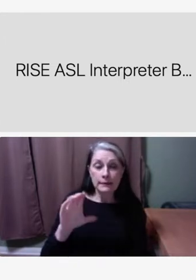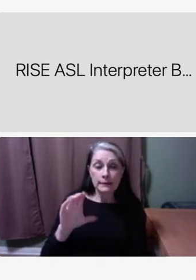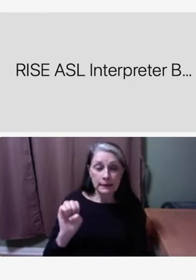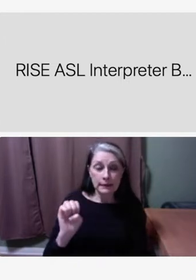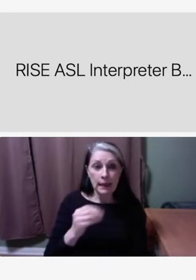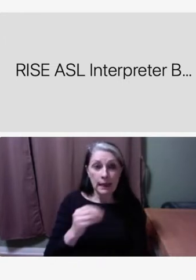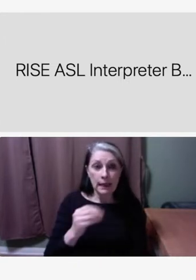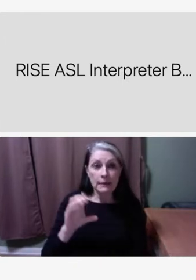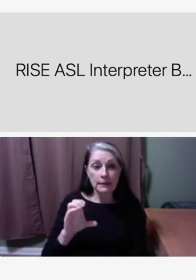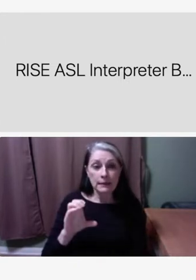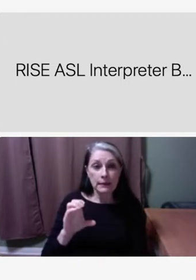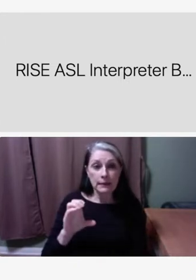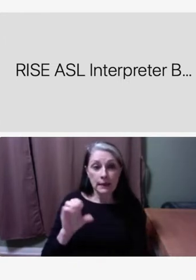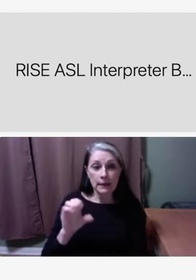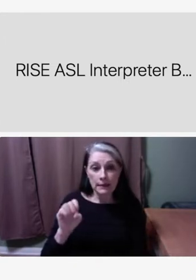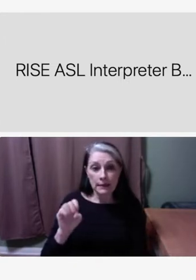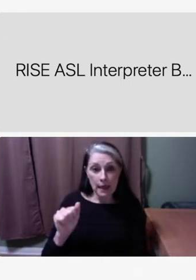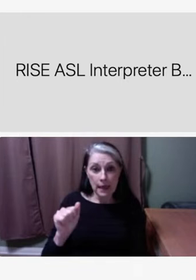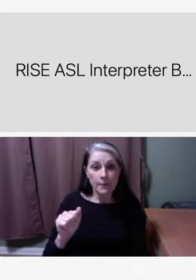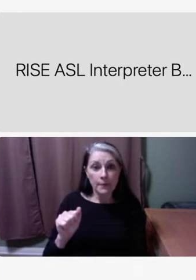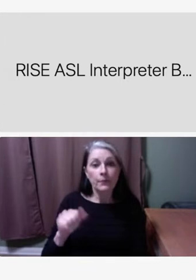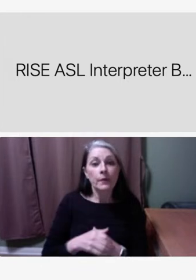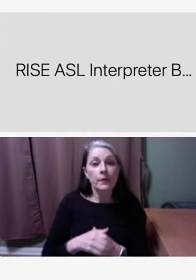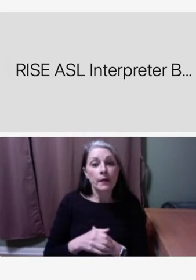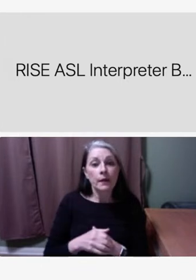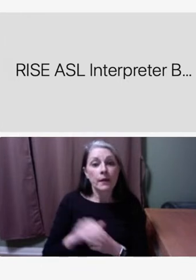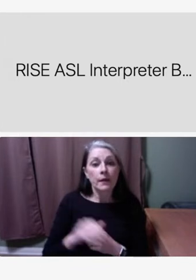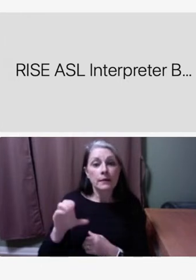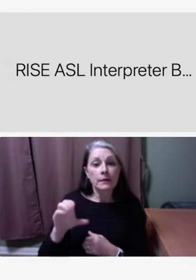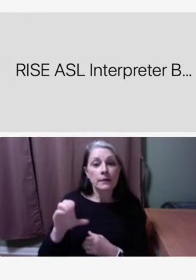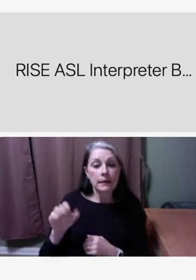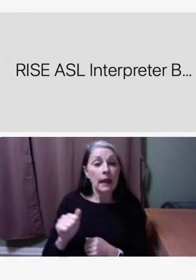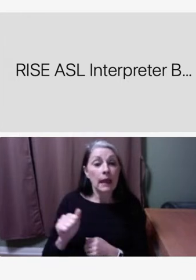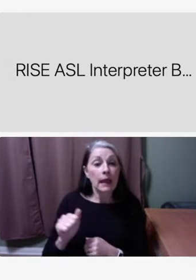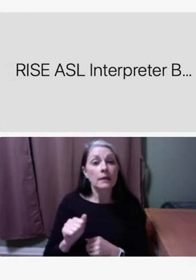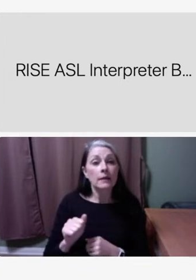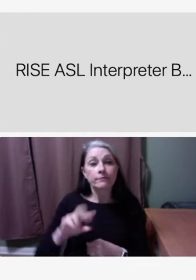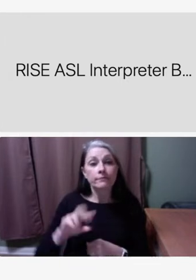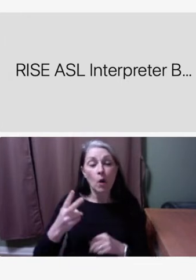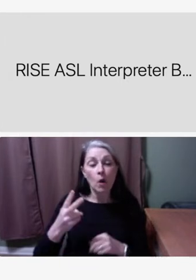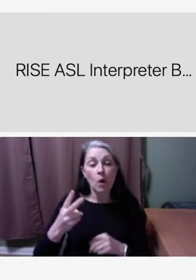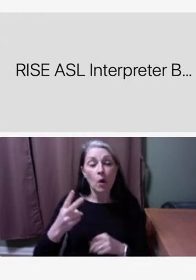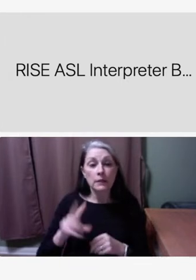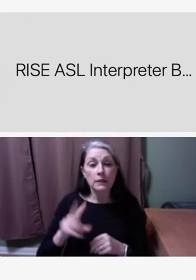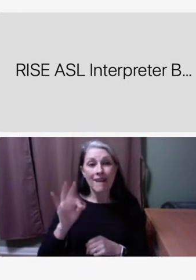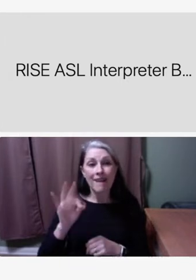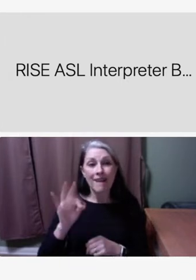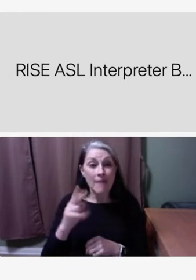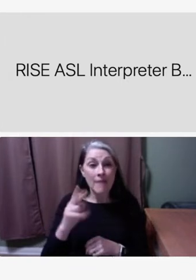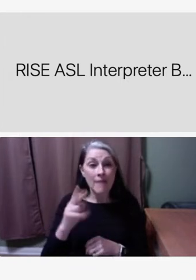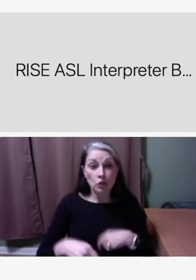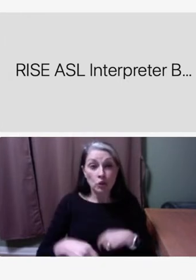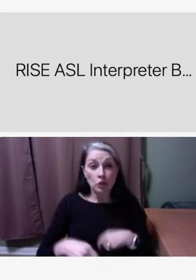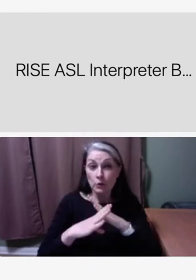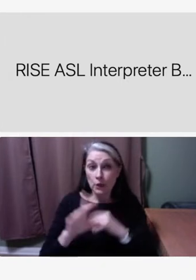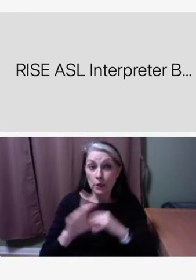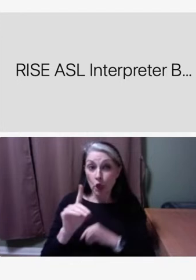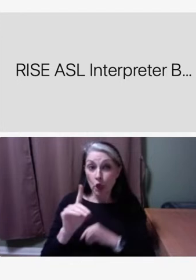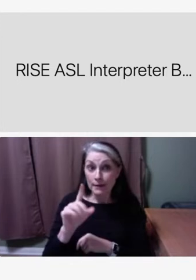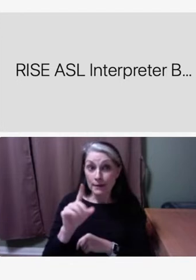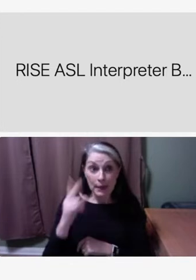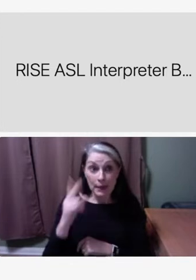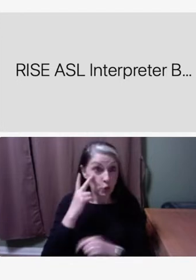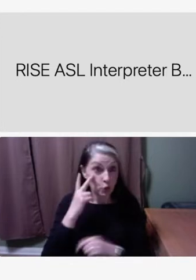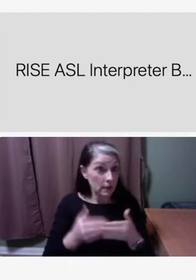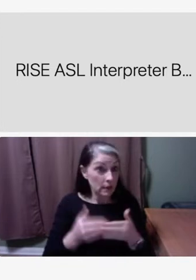to implement multi-factor authentication to protect our data, because as you guys seen in the past or in the news, it's a